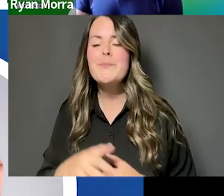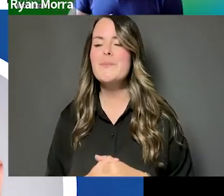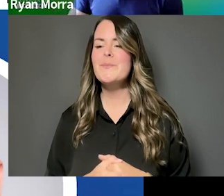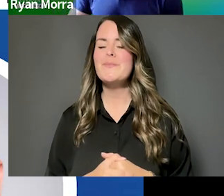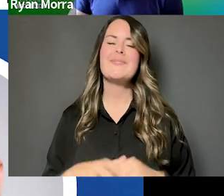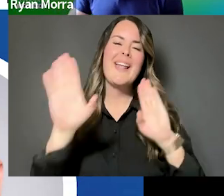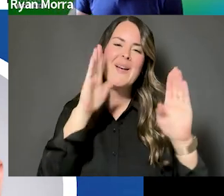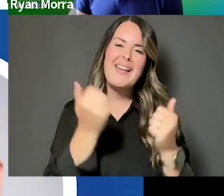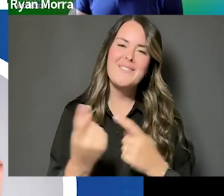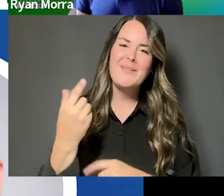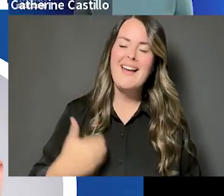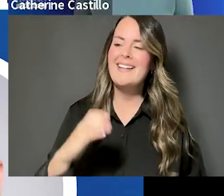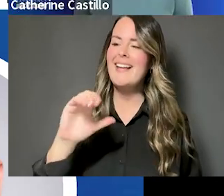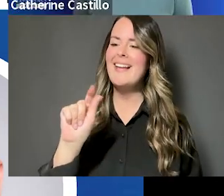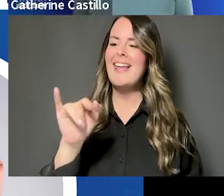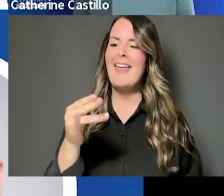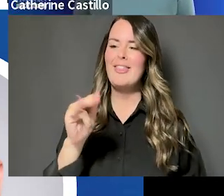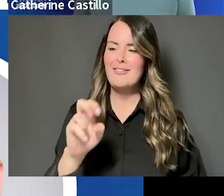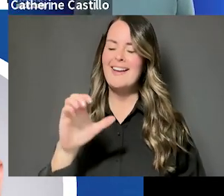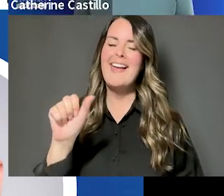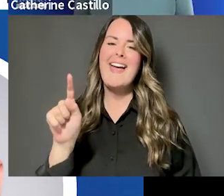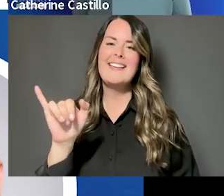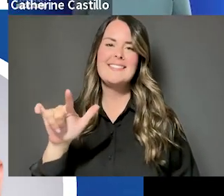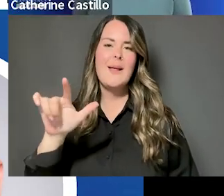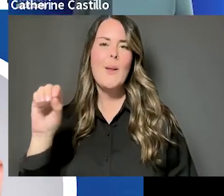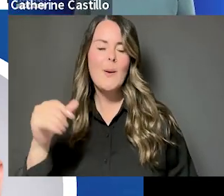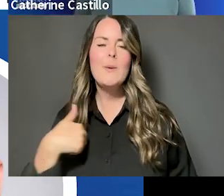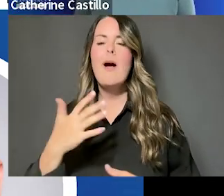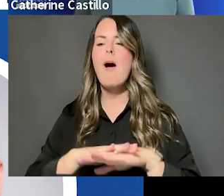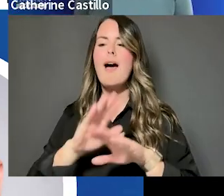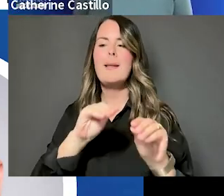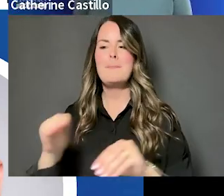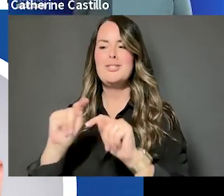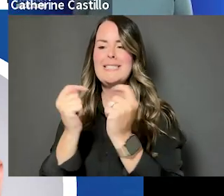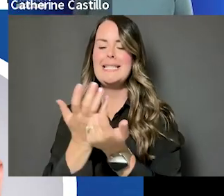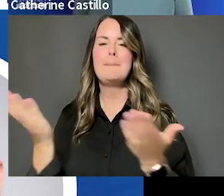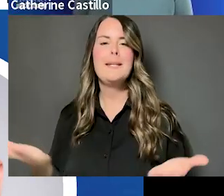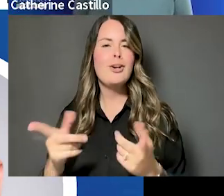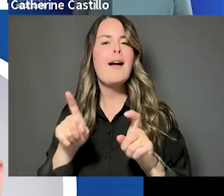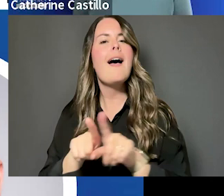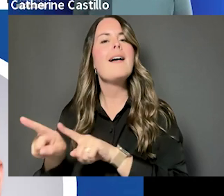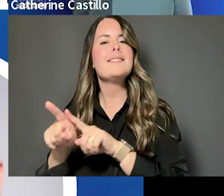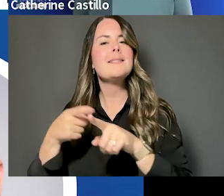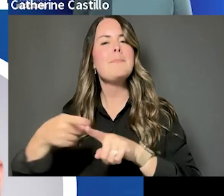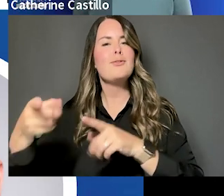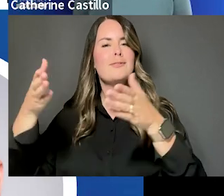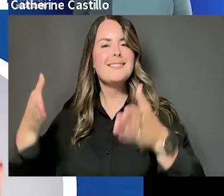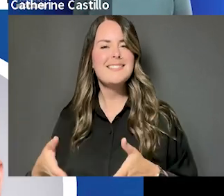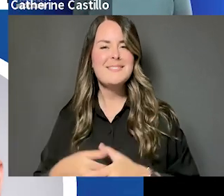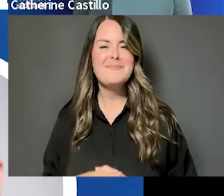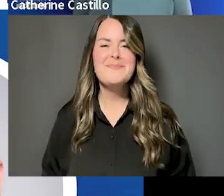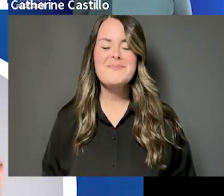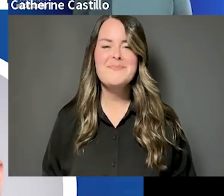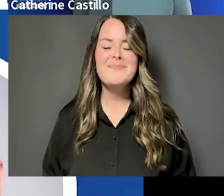webinar by... Hi, everyone. My name is Catherine Castillo, and I am on the implementation team here at IM as an